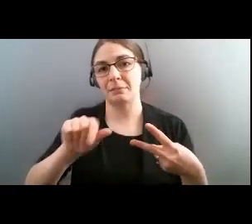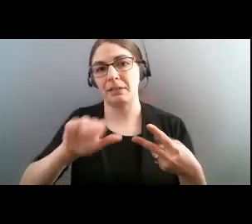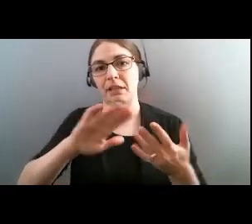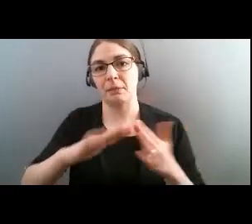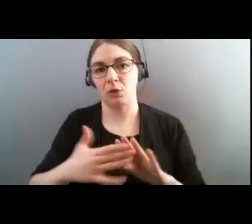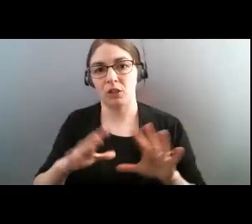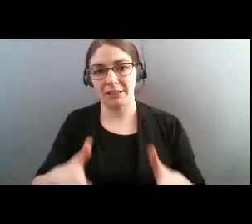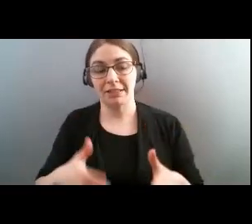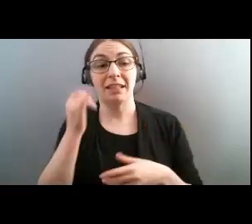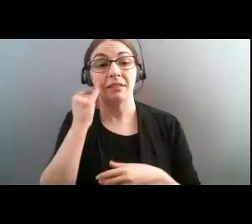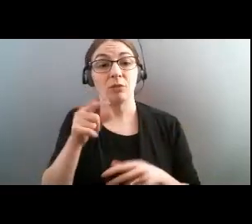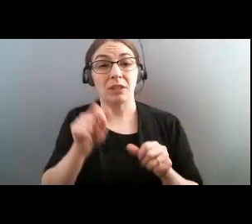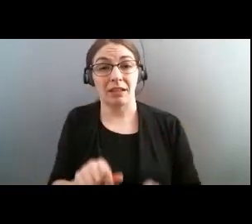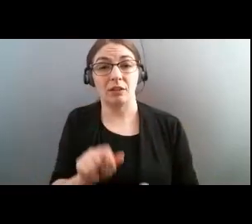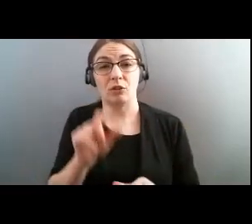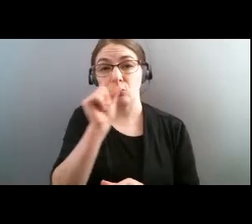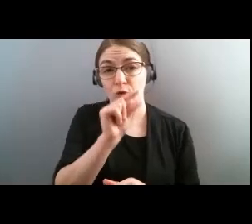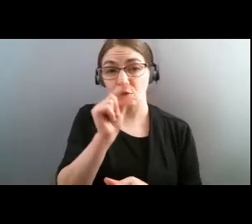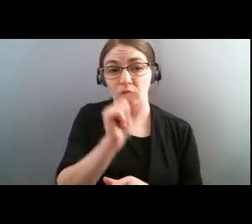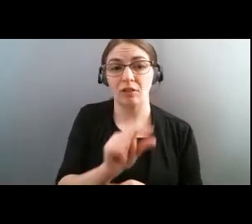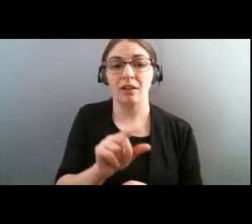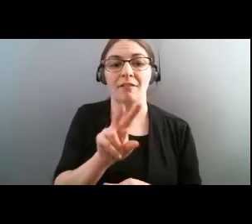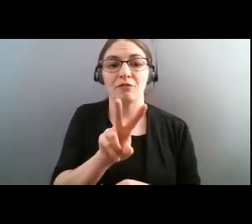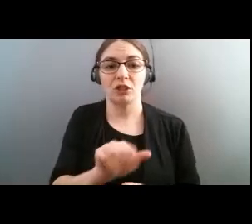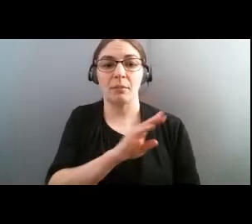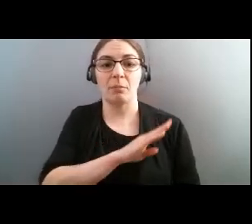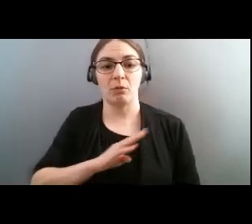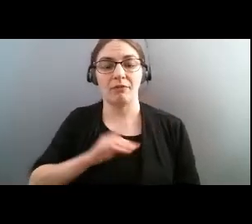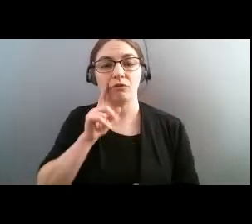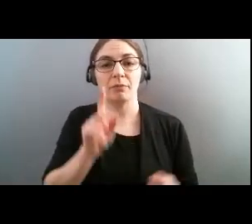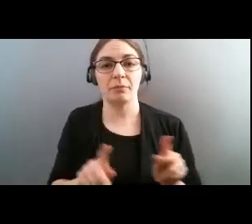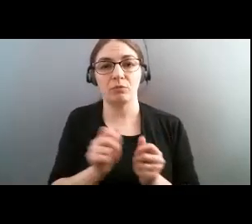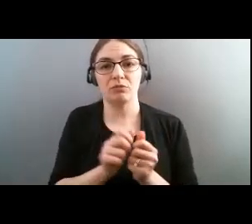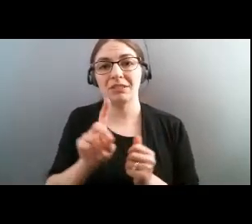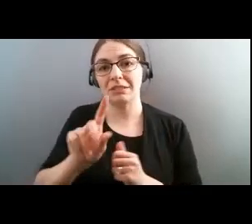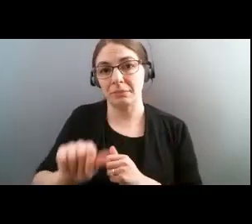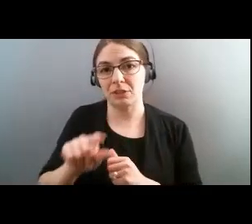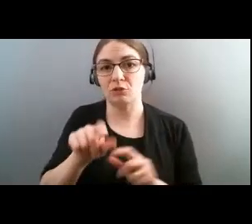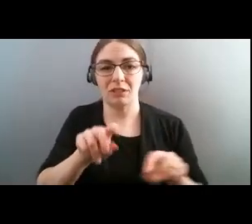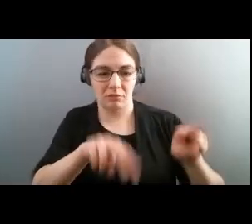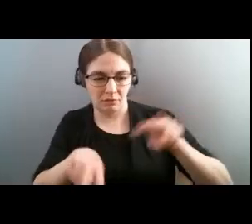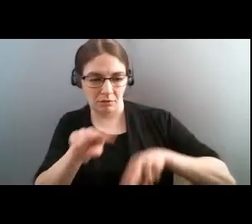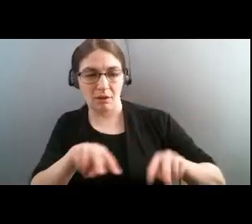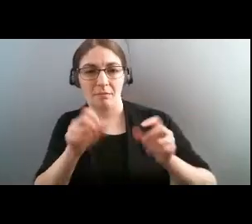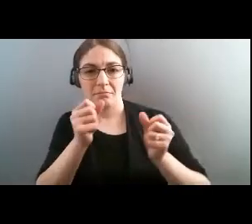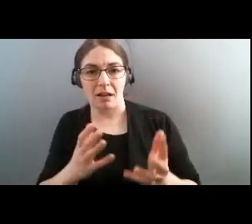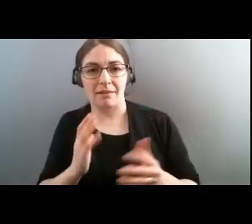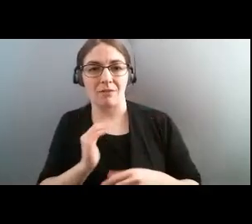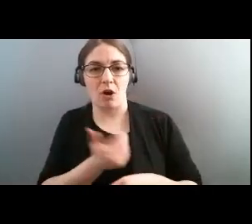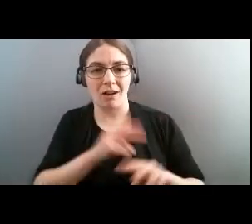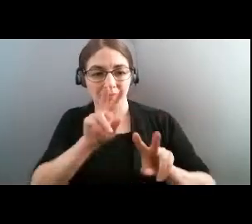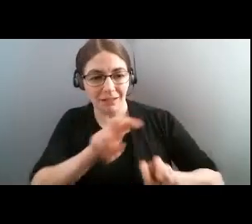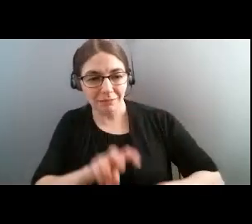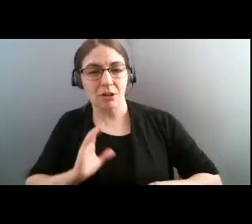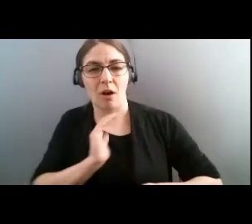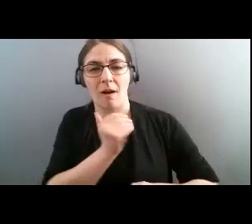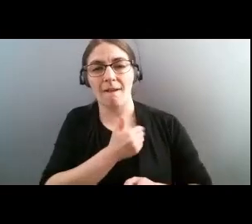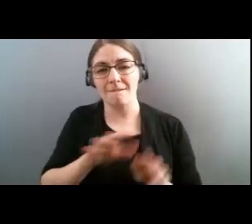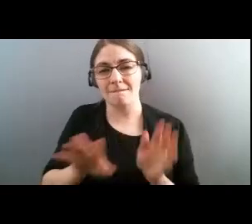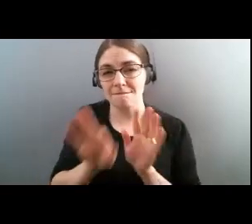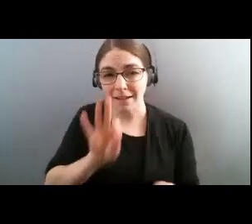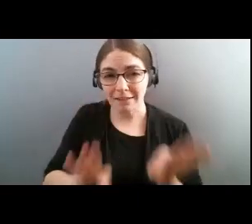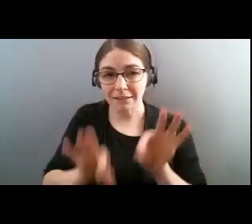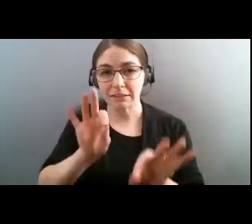with Disabilities and review the assessments, our findings, and a number of recommendations that really attempt to address the